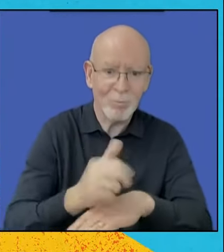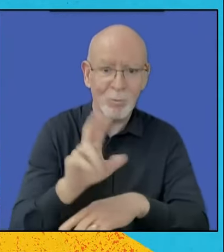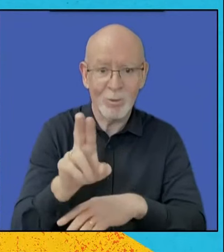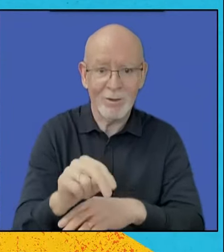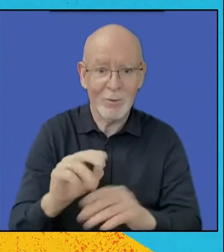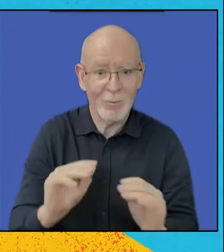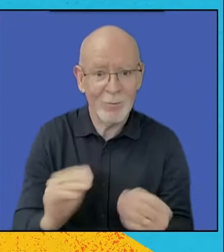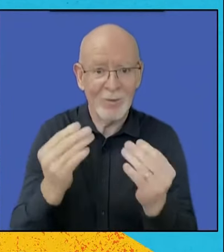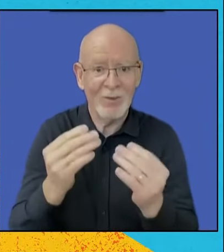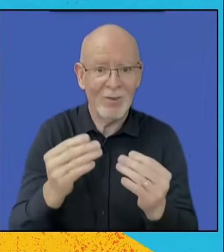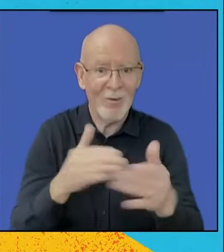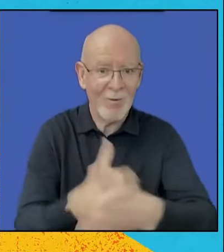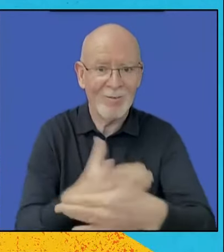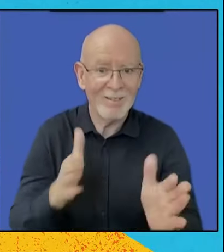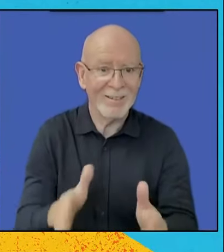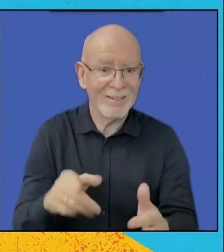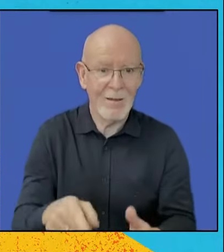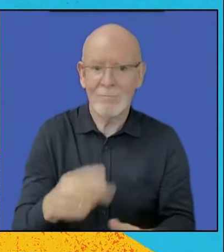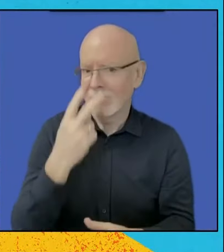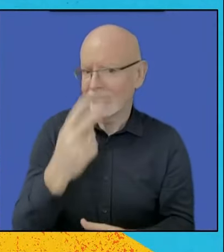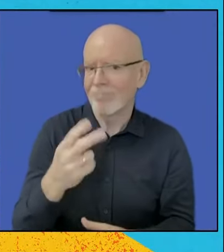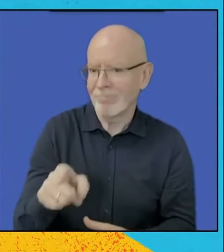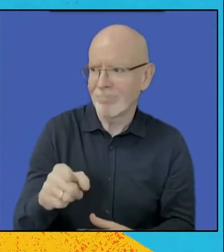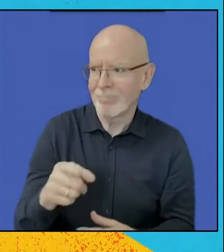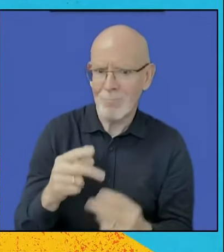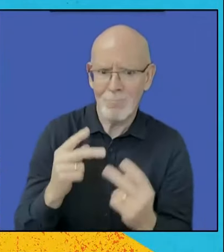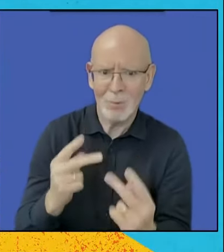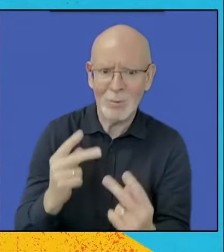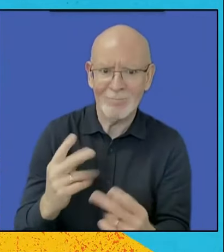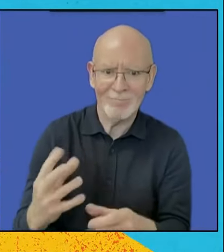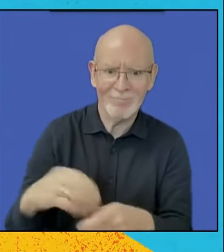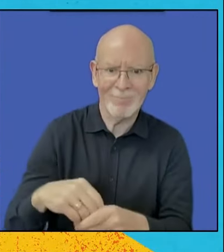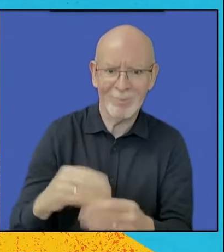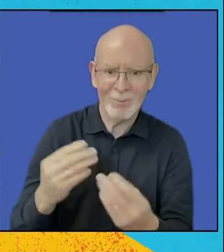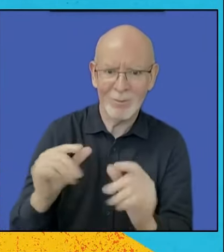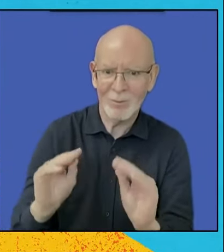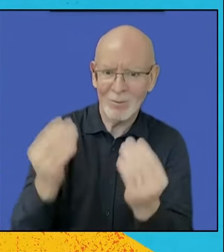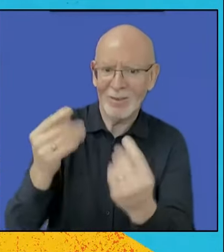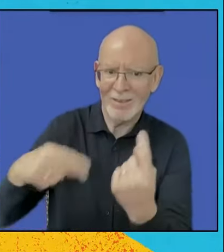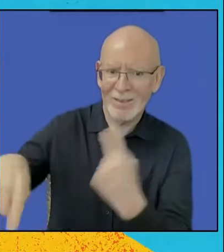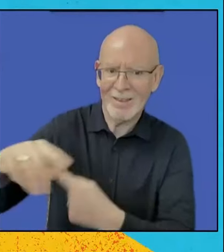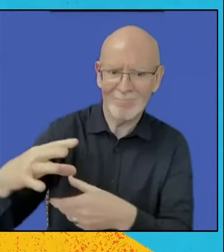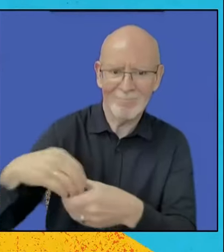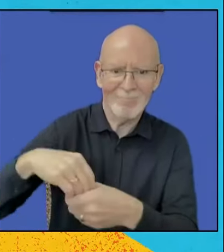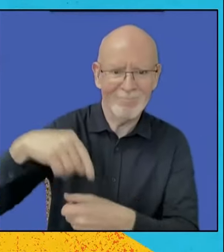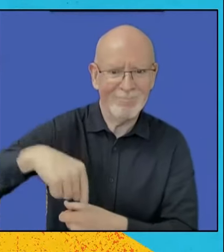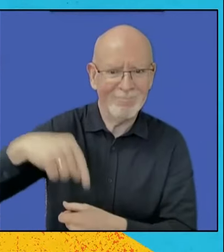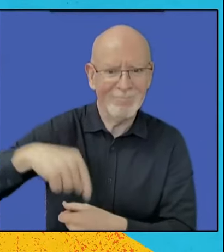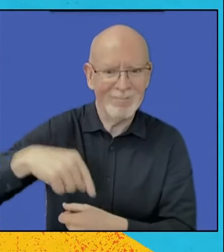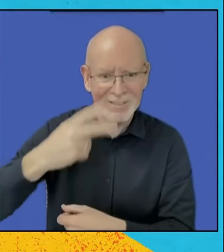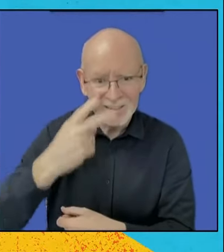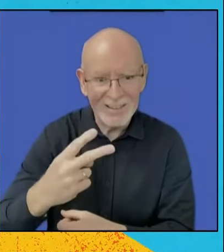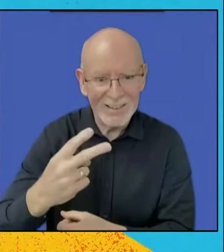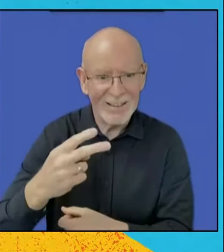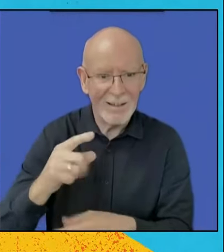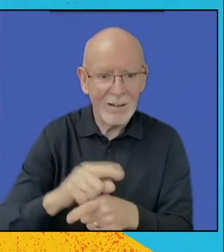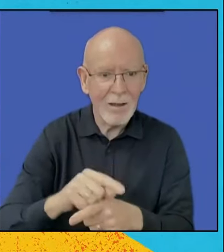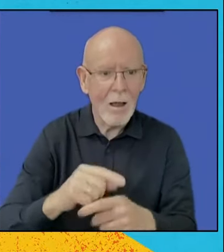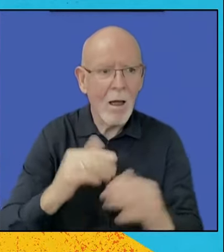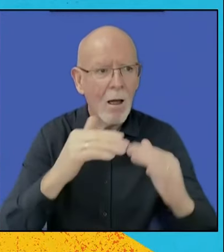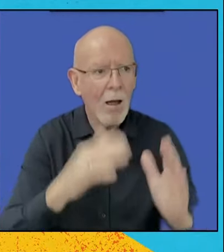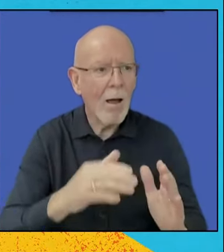key proposals on the action needed to strengthen meaningful, diverse, and effective youth participation in intergovernmental